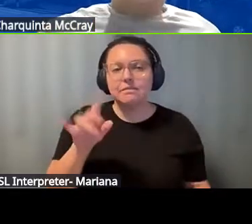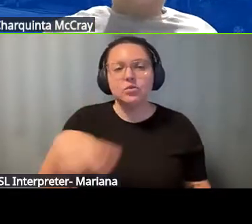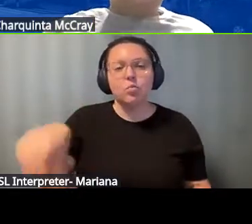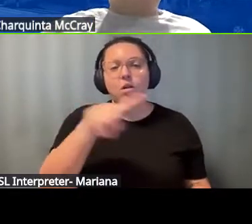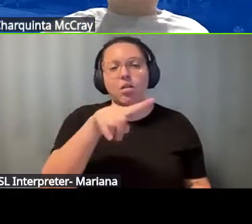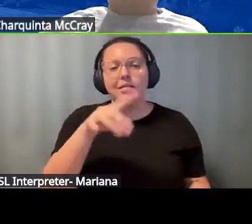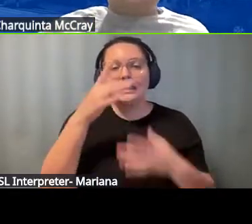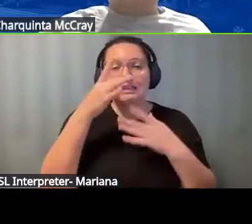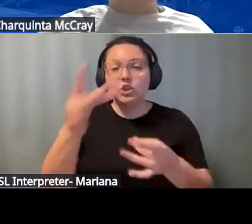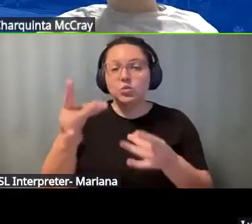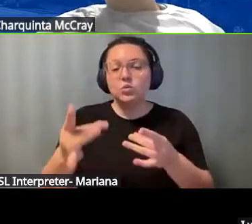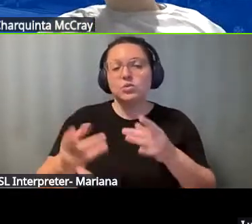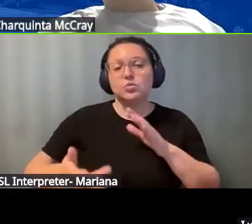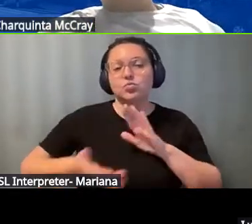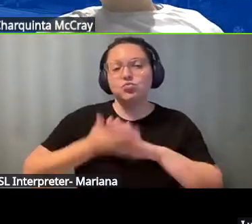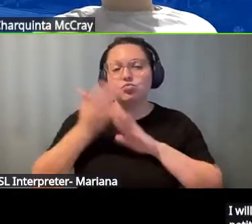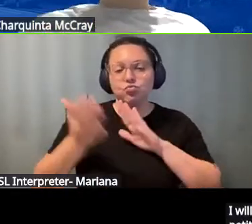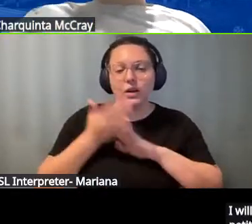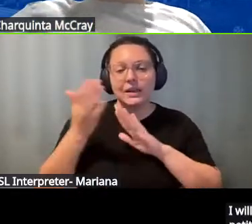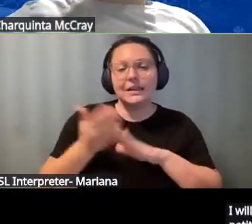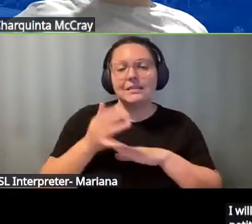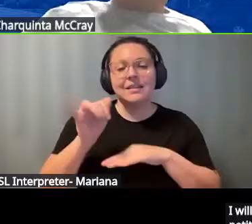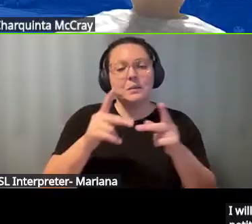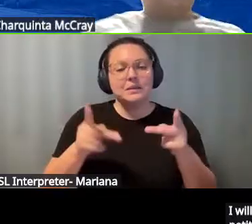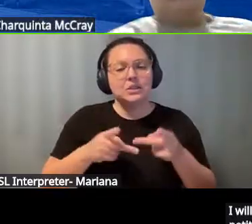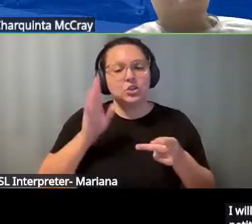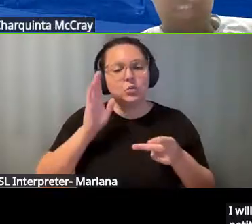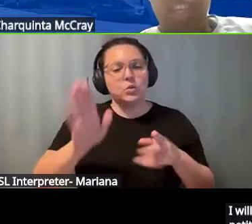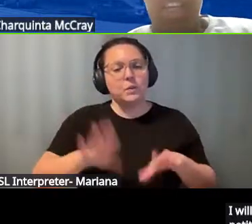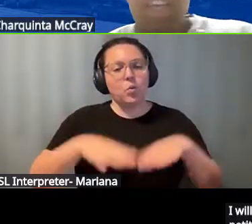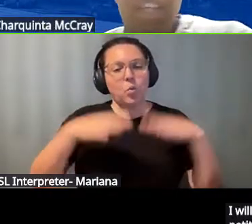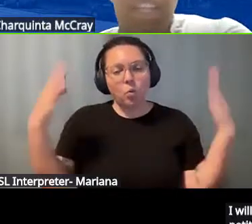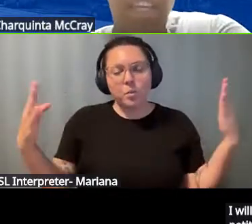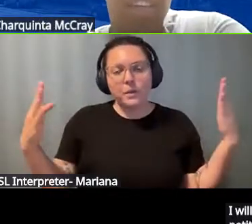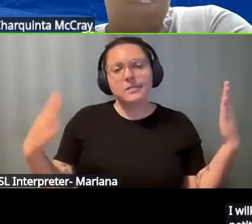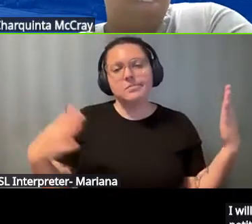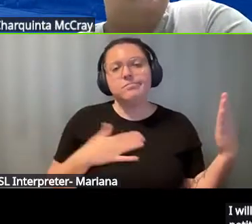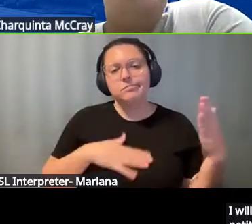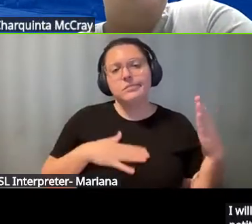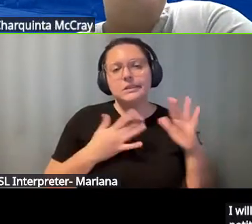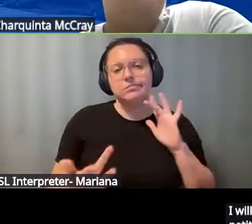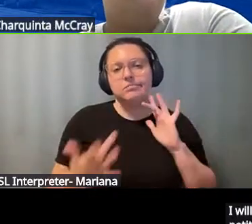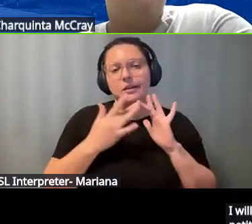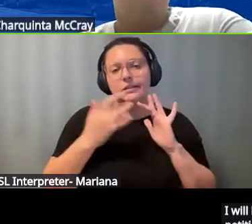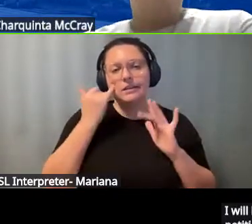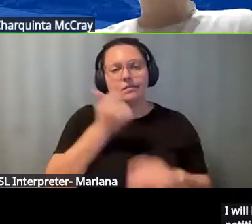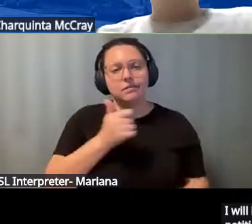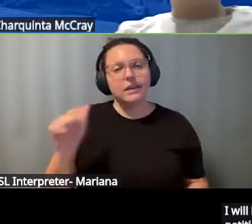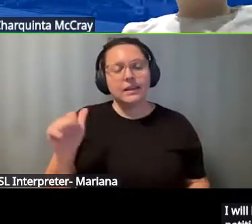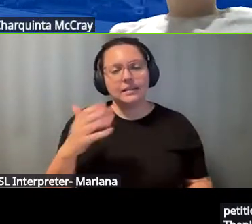interested in running, the petition period is open. So just feel free to reach out if you have anything. Thank you.